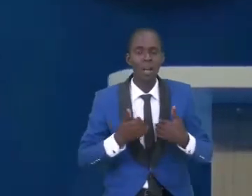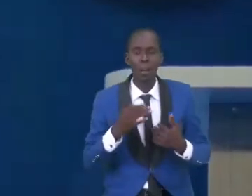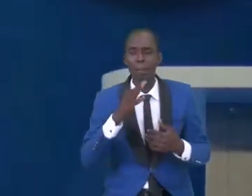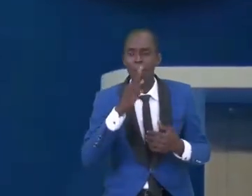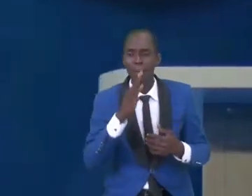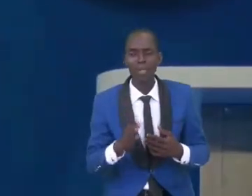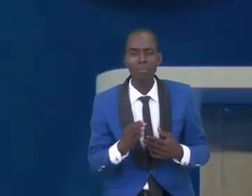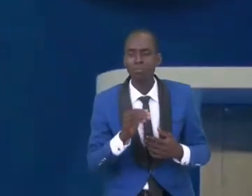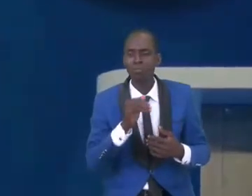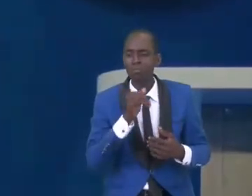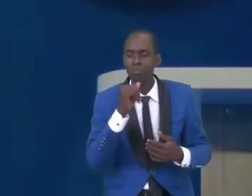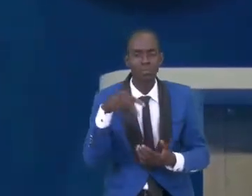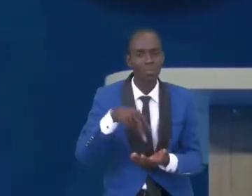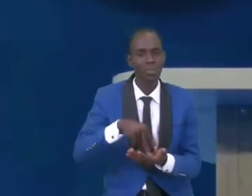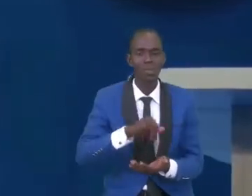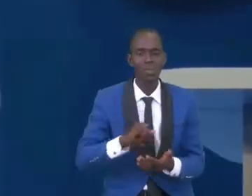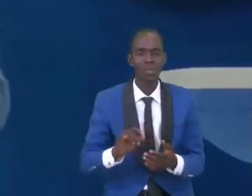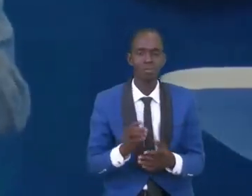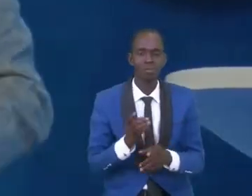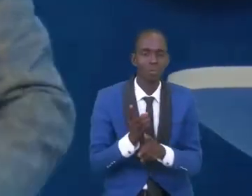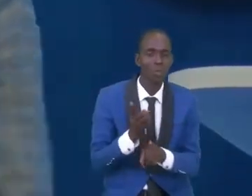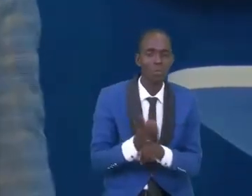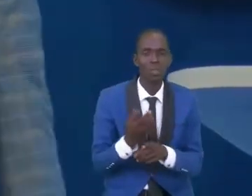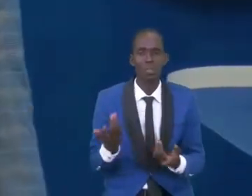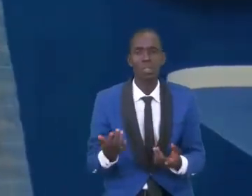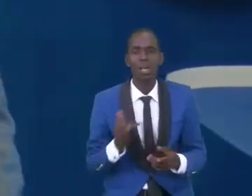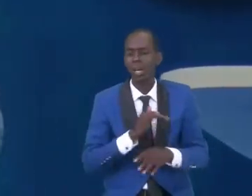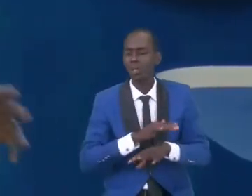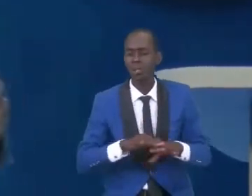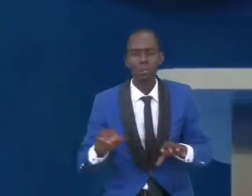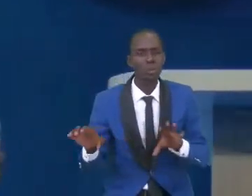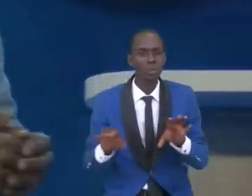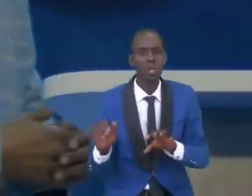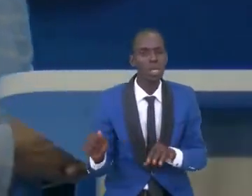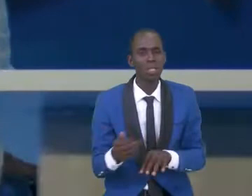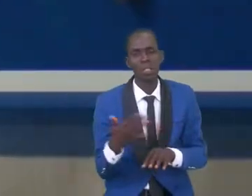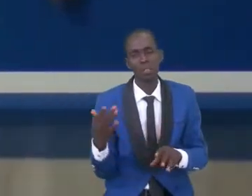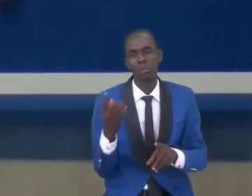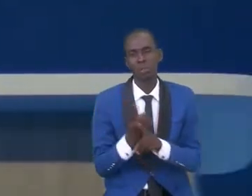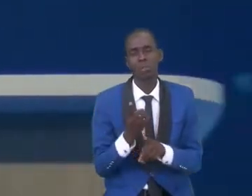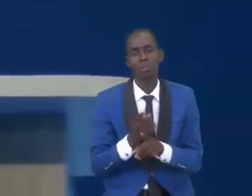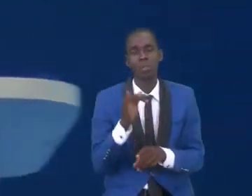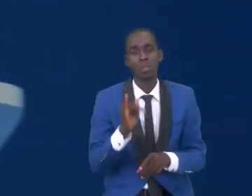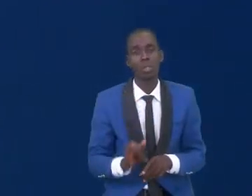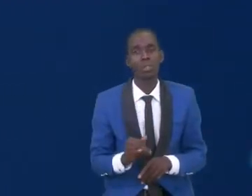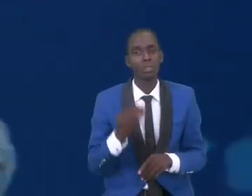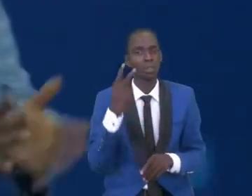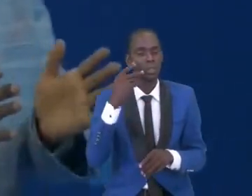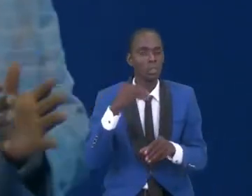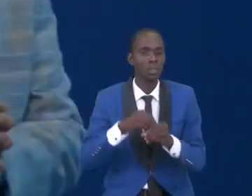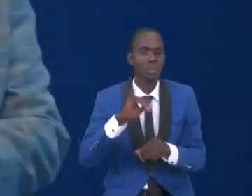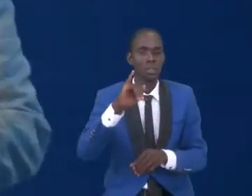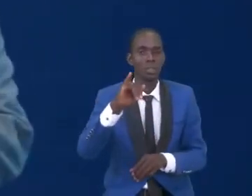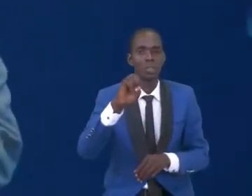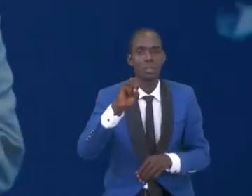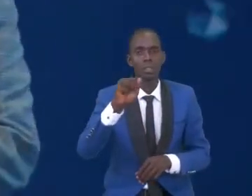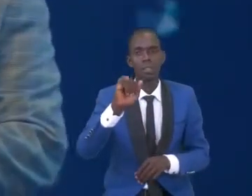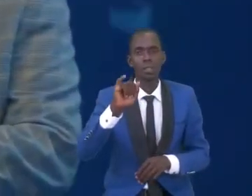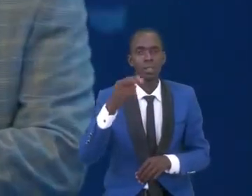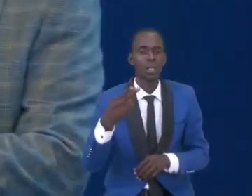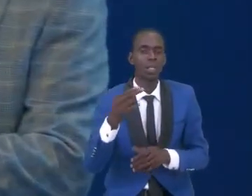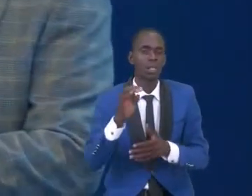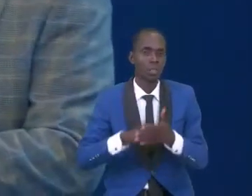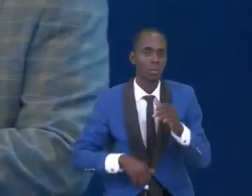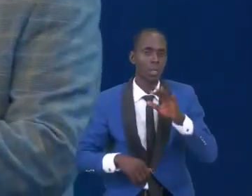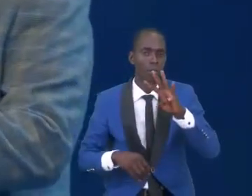walk straight. I couldn't act straight. I couldn't do anything straight. Isaiah chapter